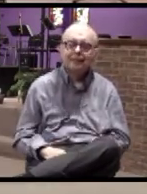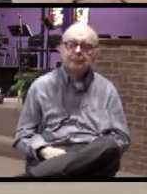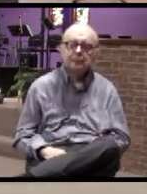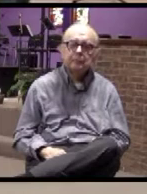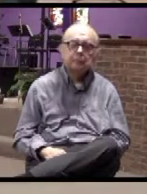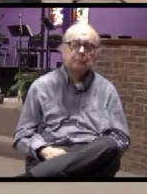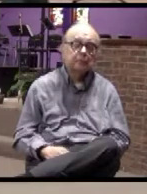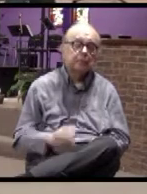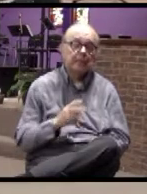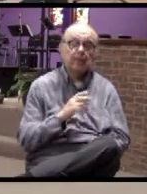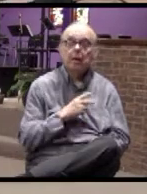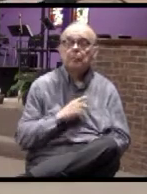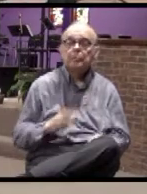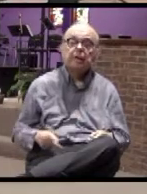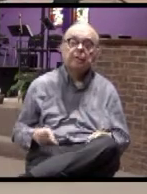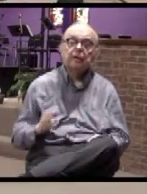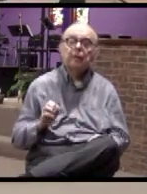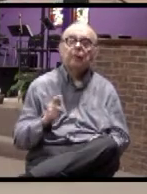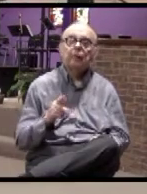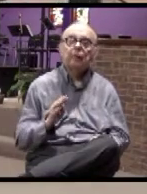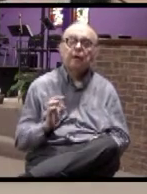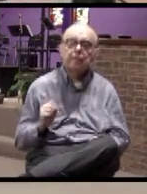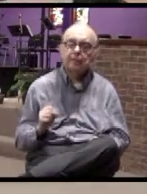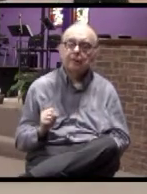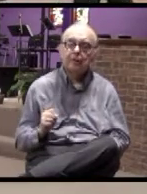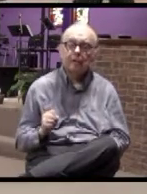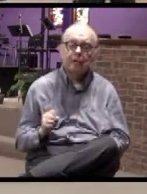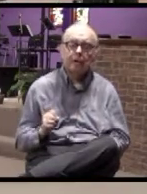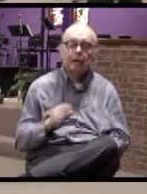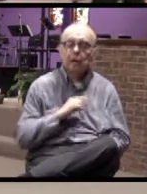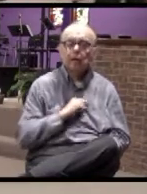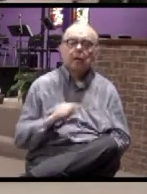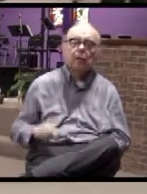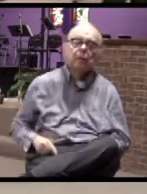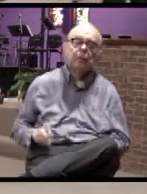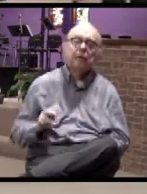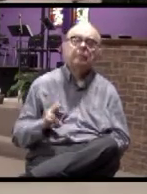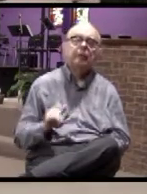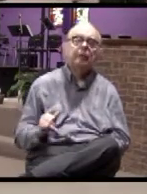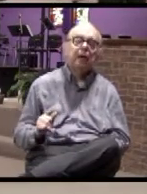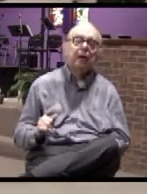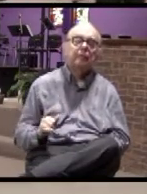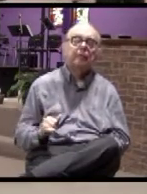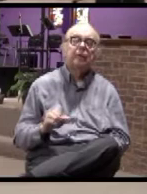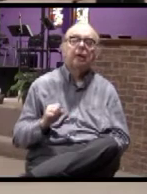The Prince of Wales or Queen Mary of Scotland, I don't know.